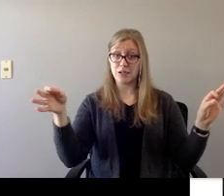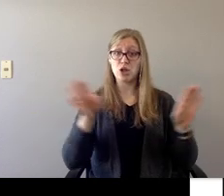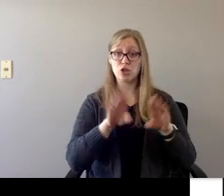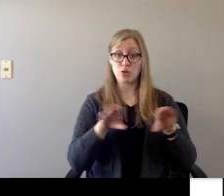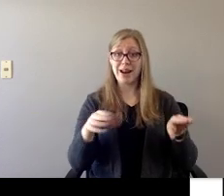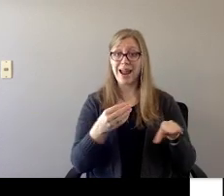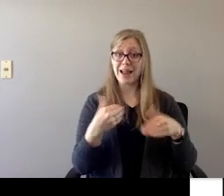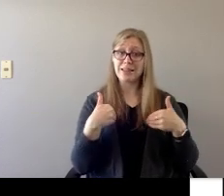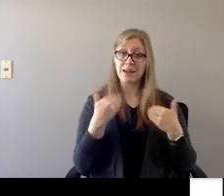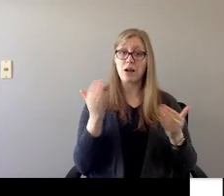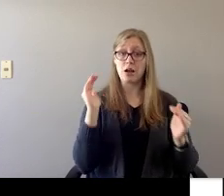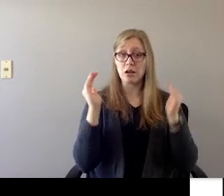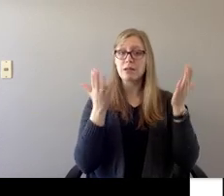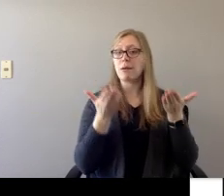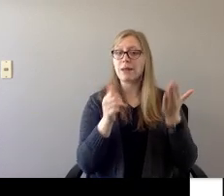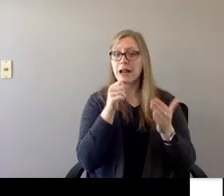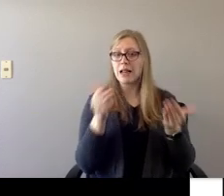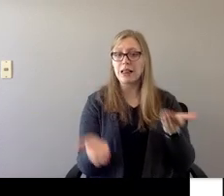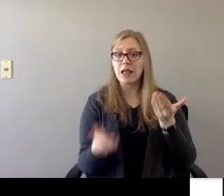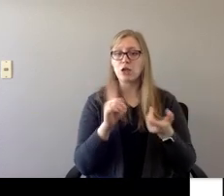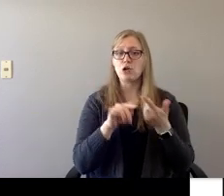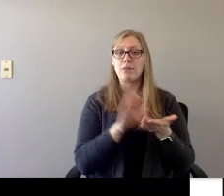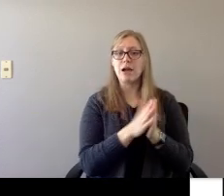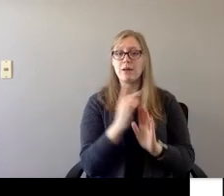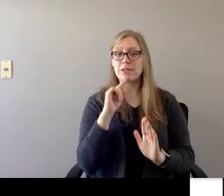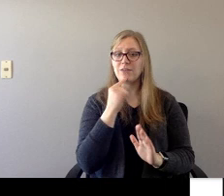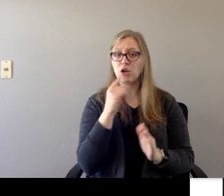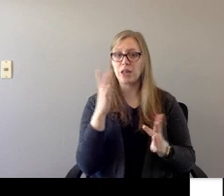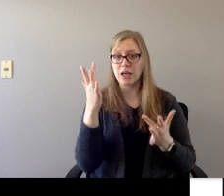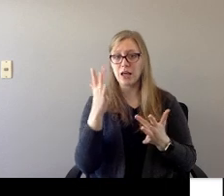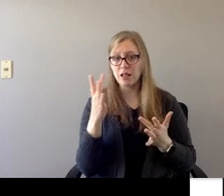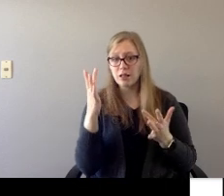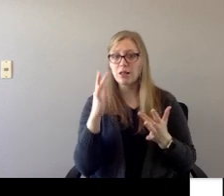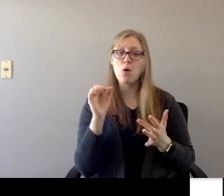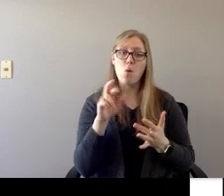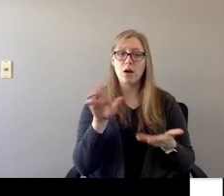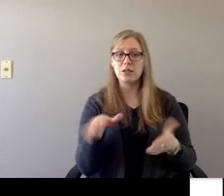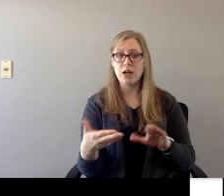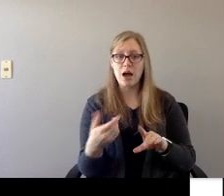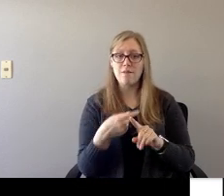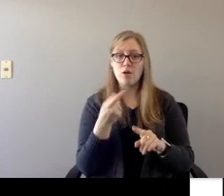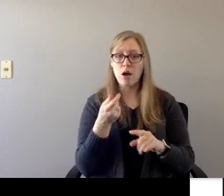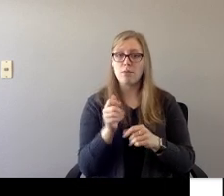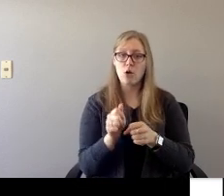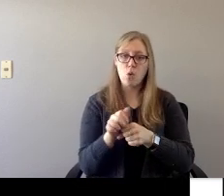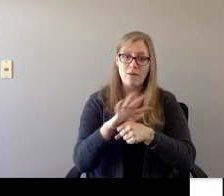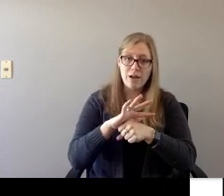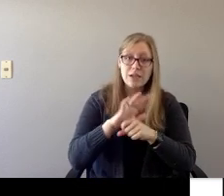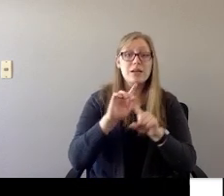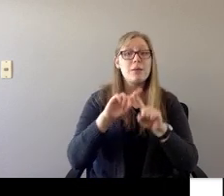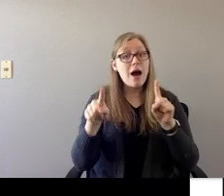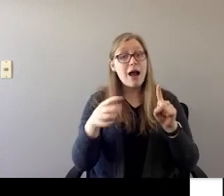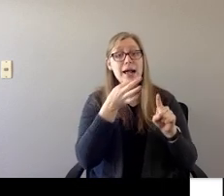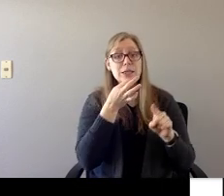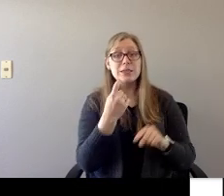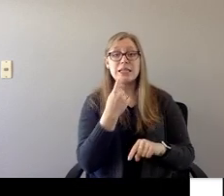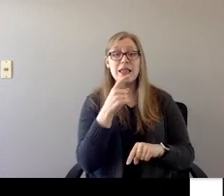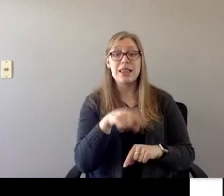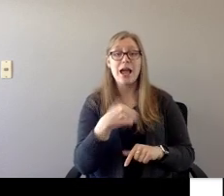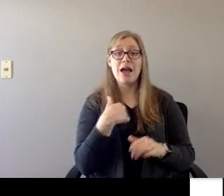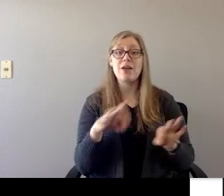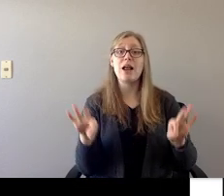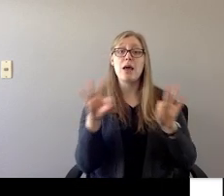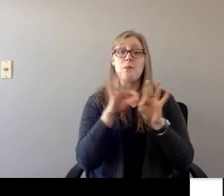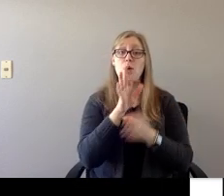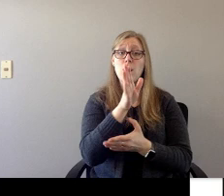adults may not be as likely to get severely ill or die from coronavirus 2019 as older adults, but experts say that they have an